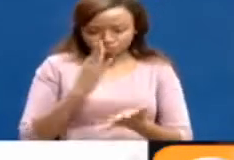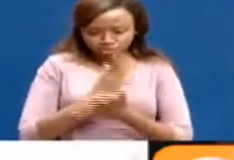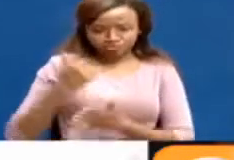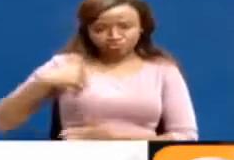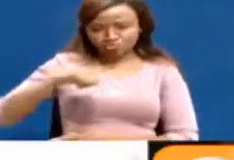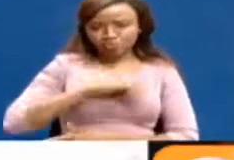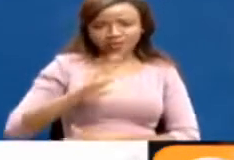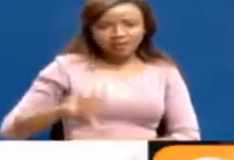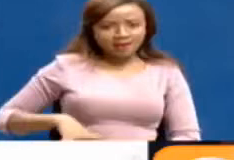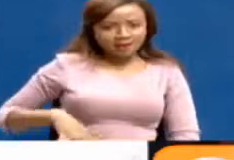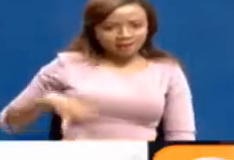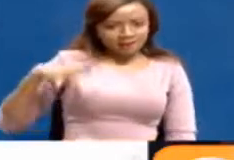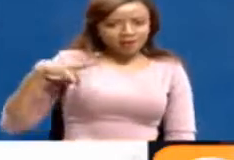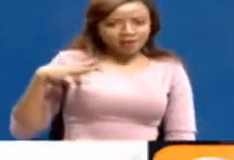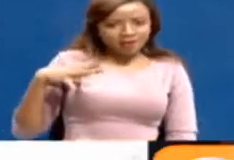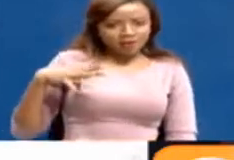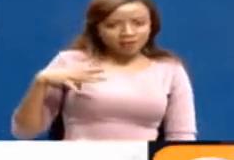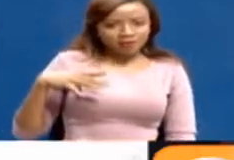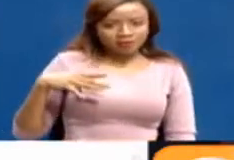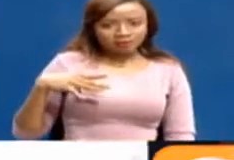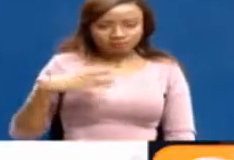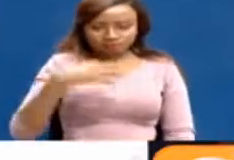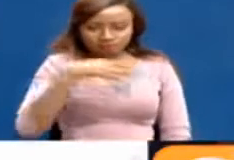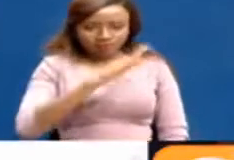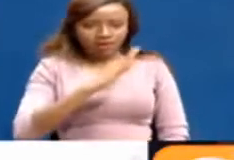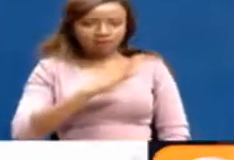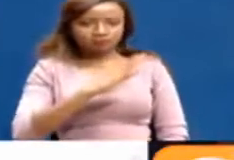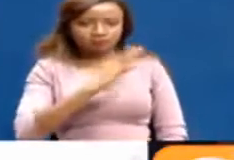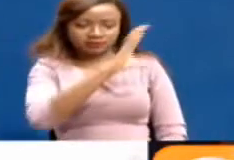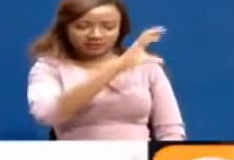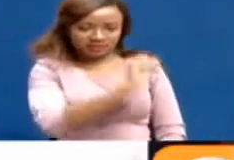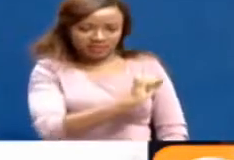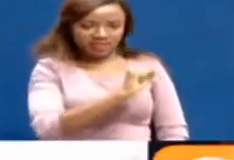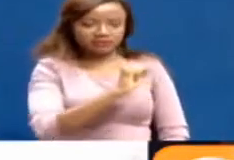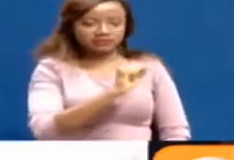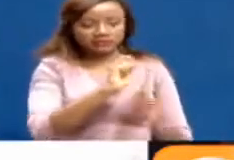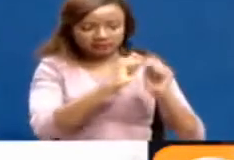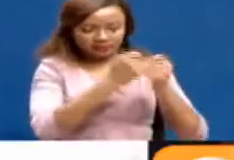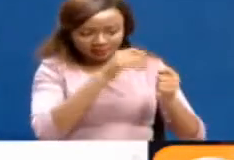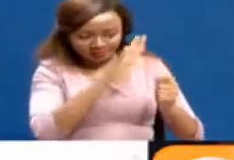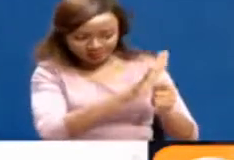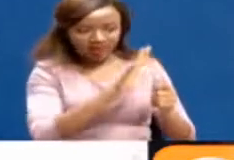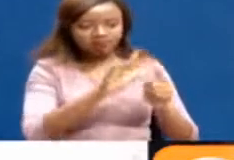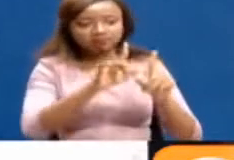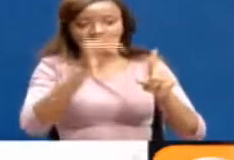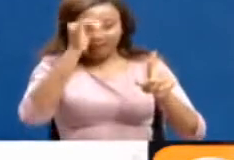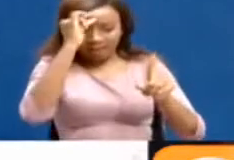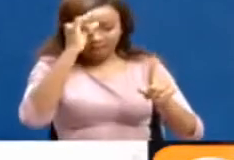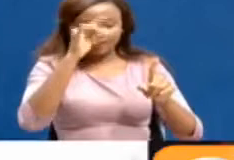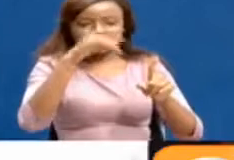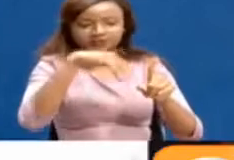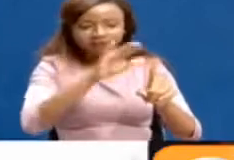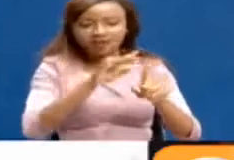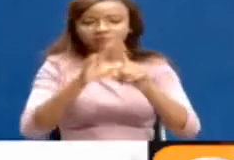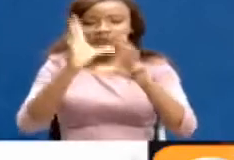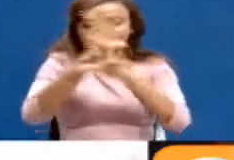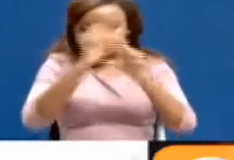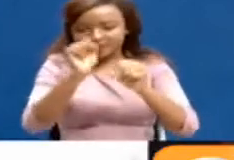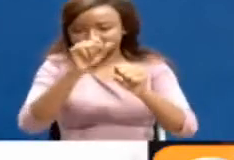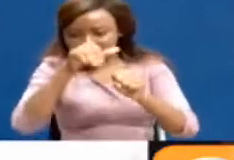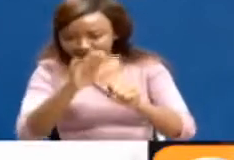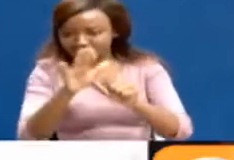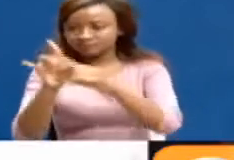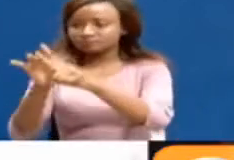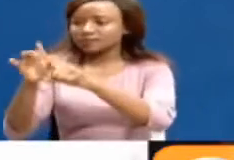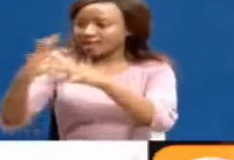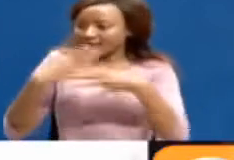proud of the work that the Cabinet Secretary and his team, that the President is doing, and the government. and the frontline health